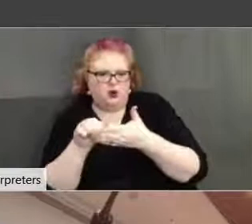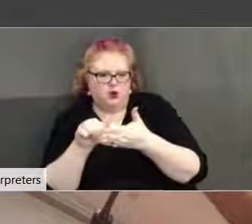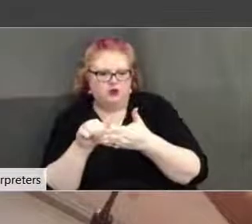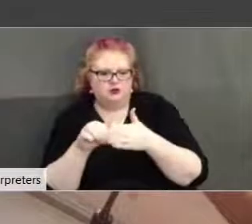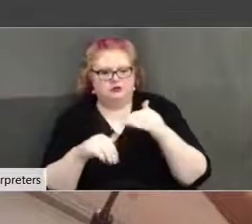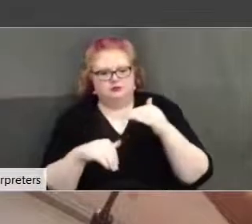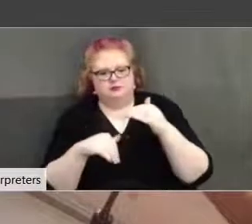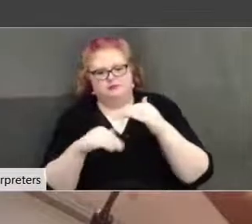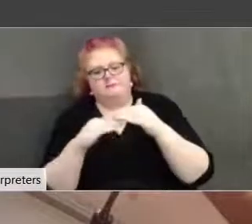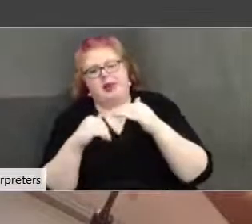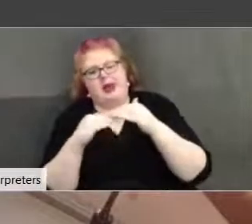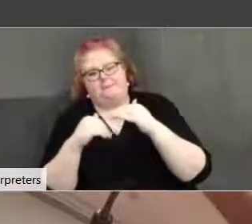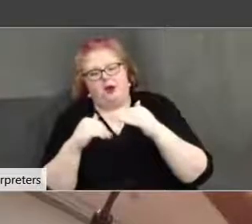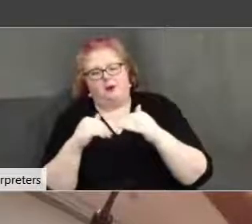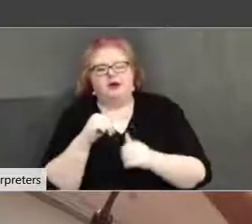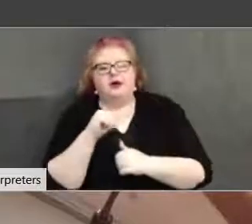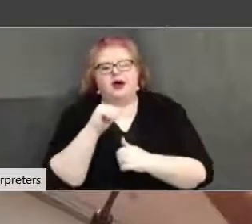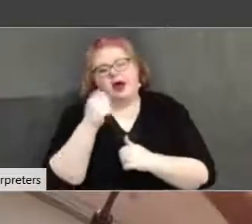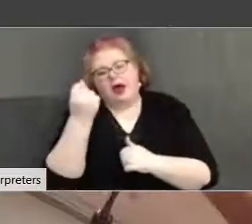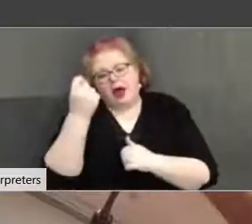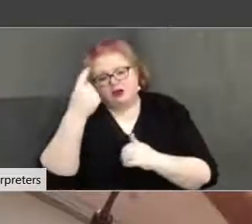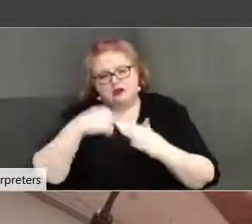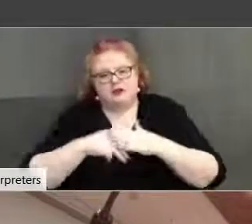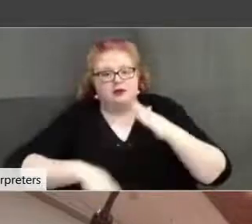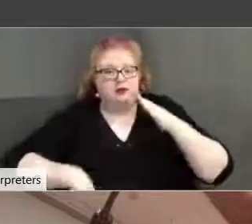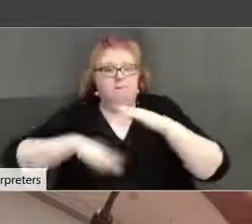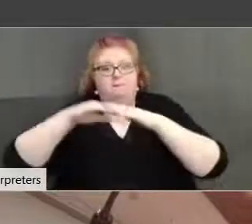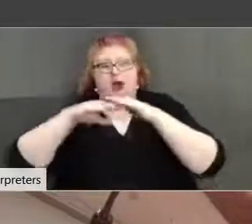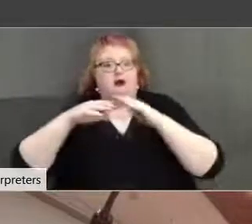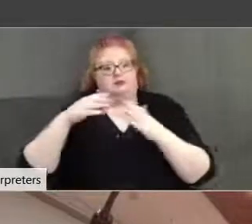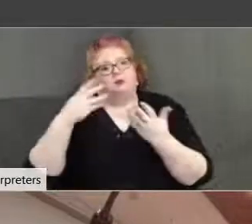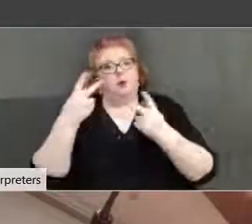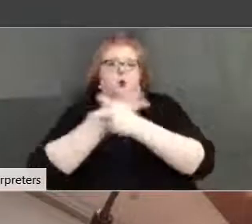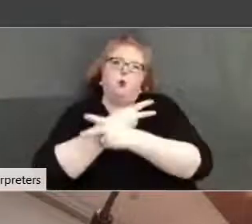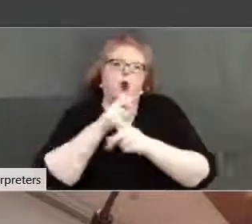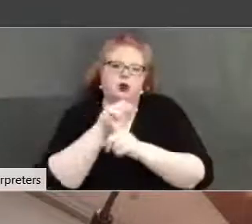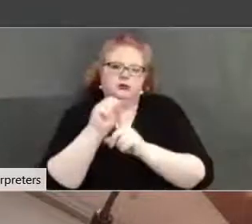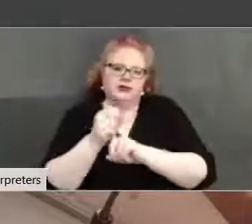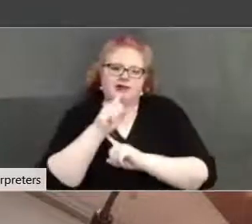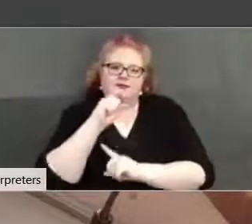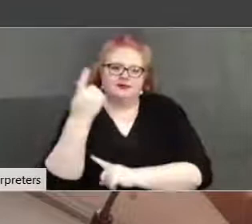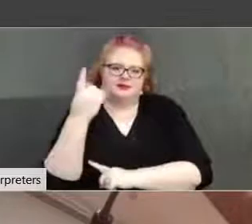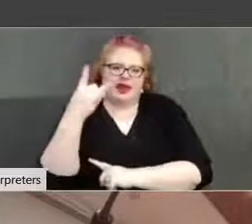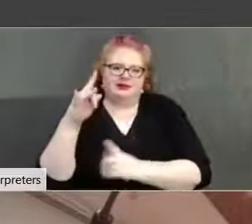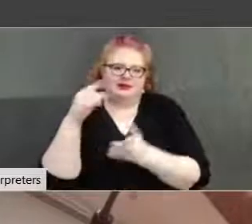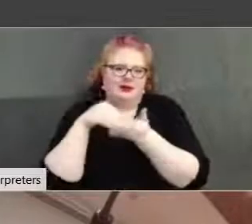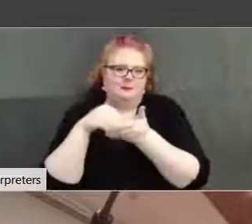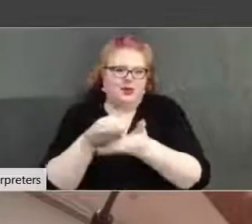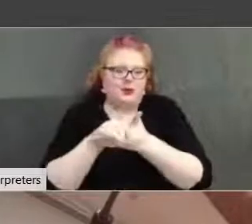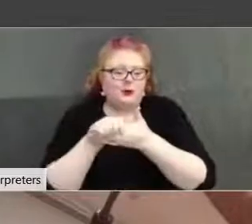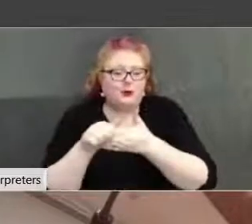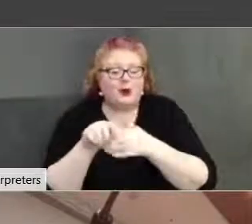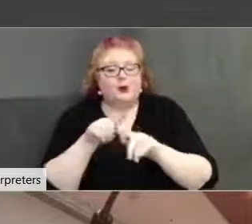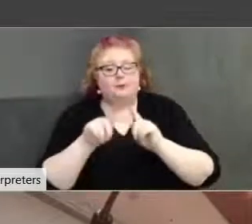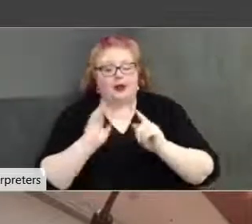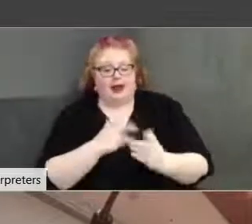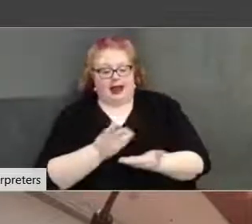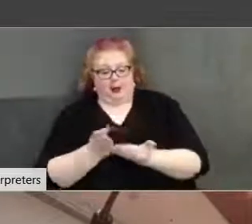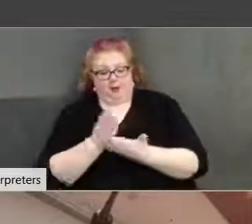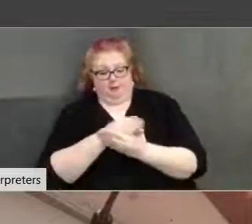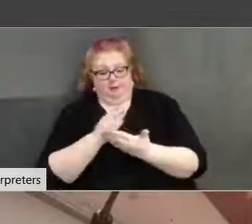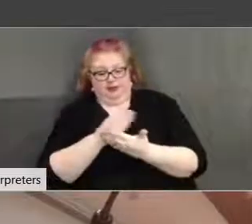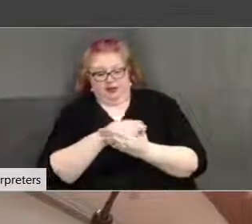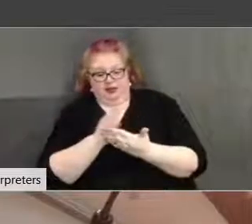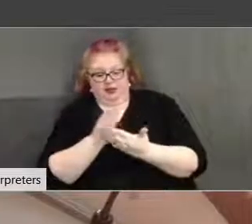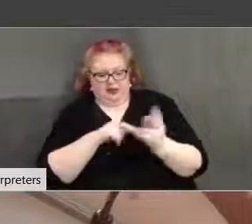worst case scenario $18 million. I think from a budgeting standpoint, myself, Mr. Moore, and Sarah, we look